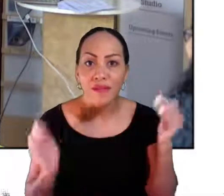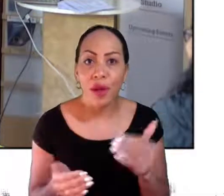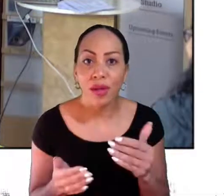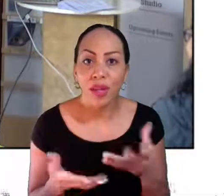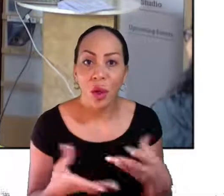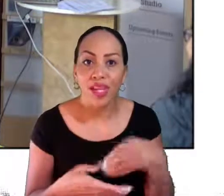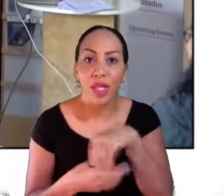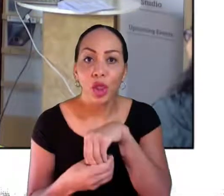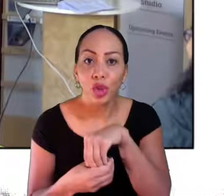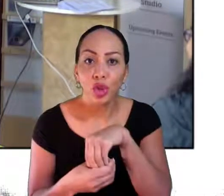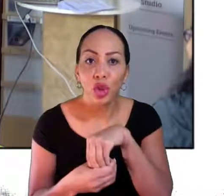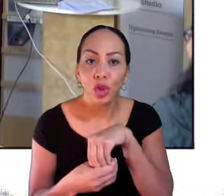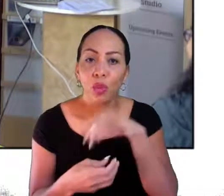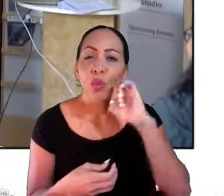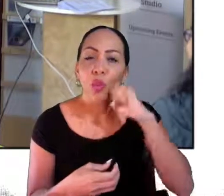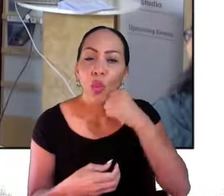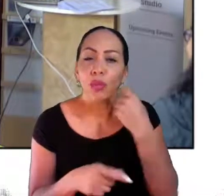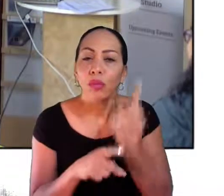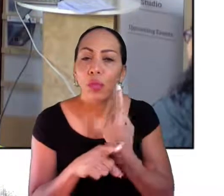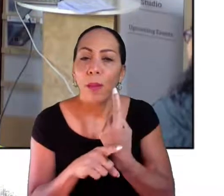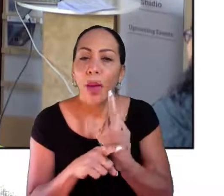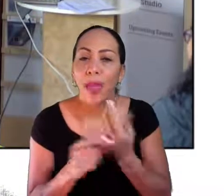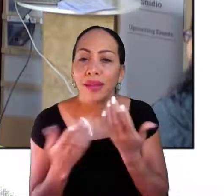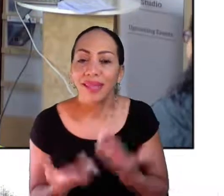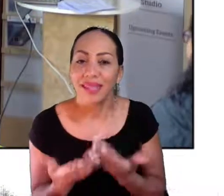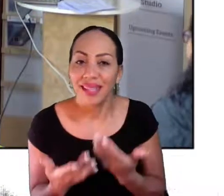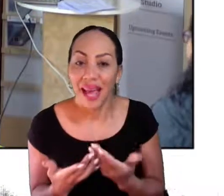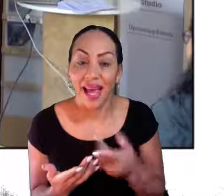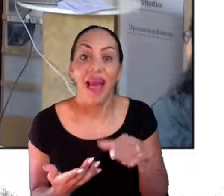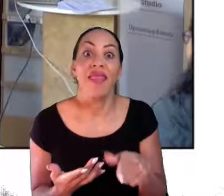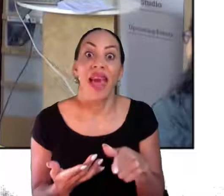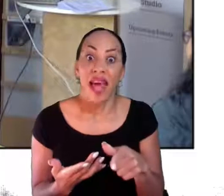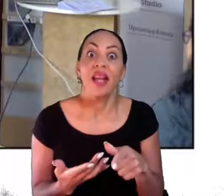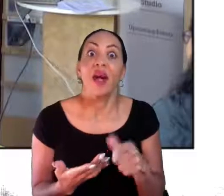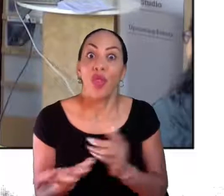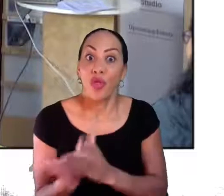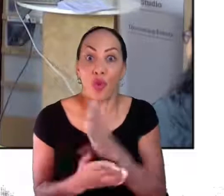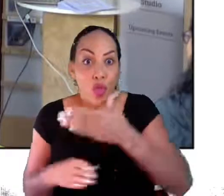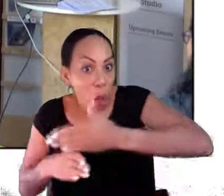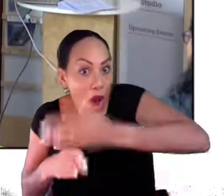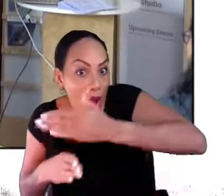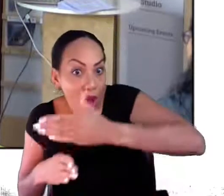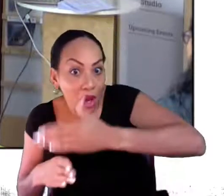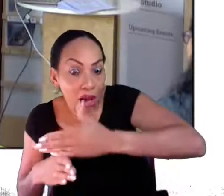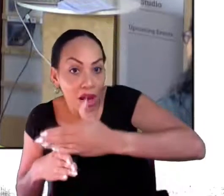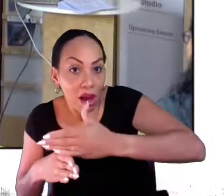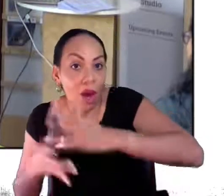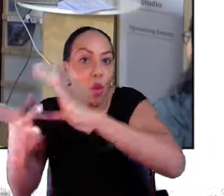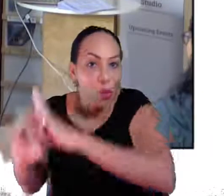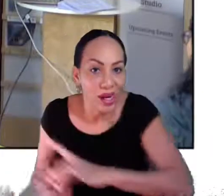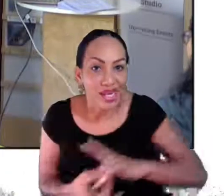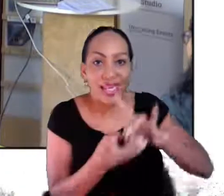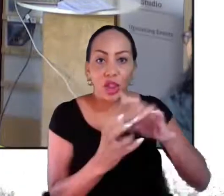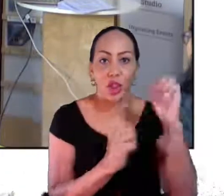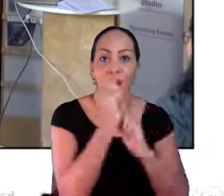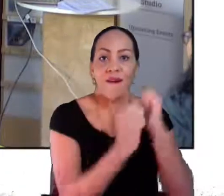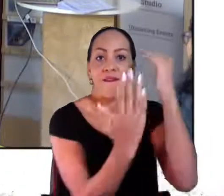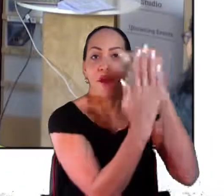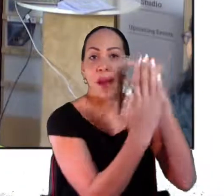today. But out of that work came an inclusion framework, and it came out of a bunch of conversations, work with Jill and other